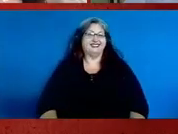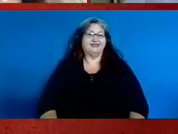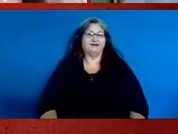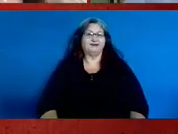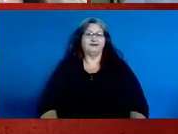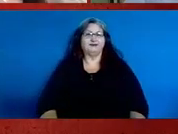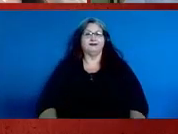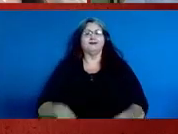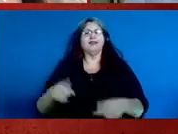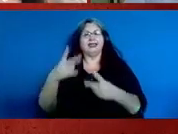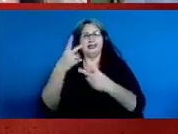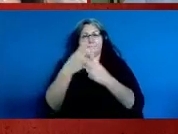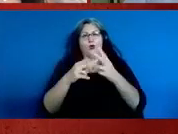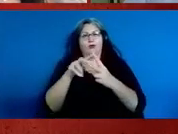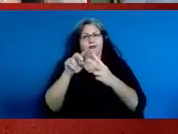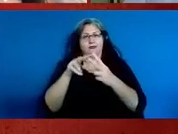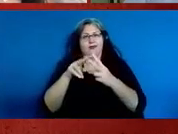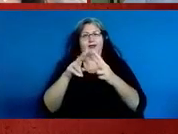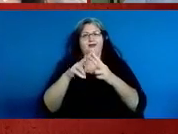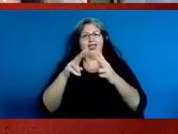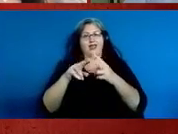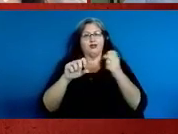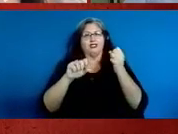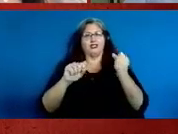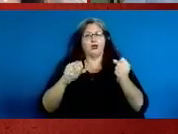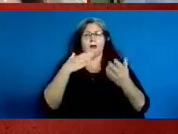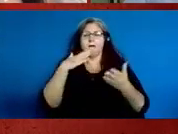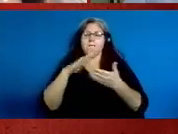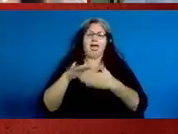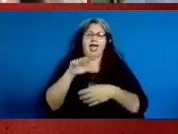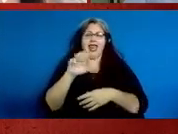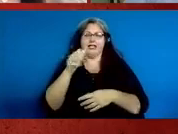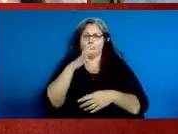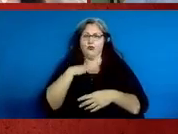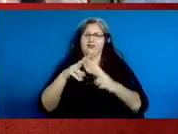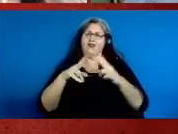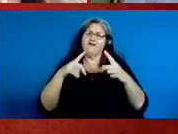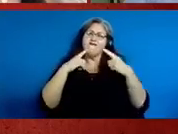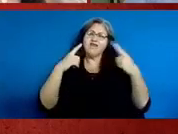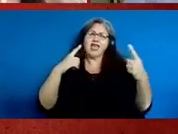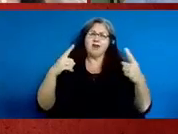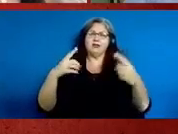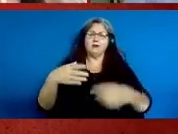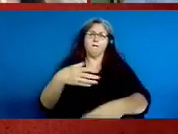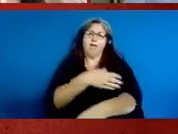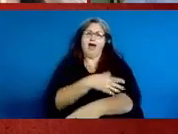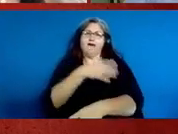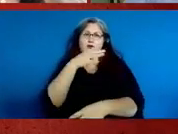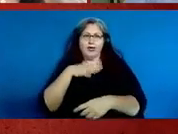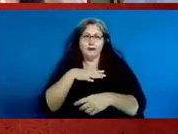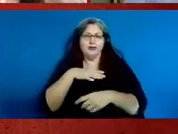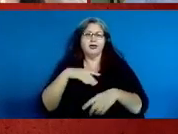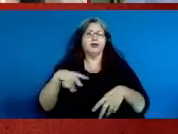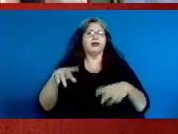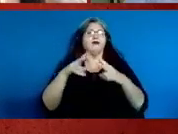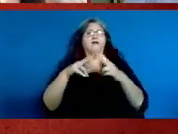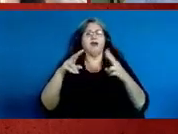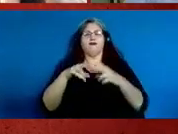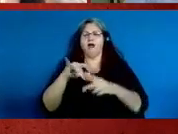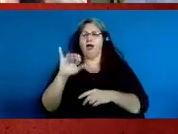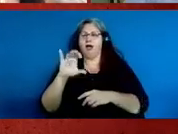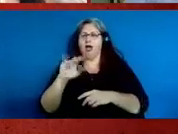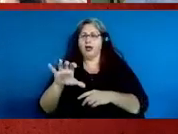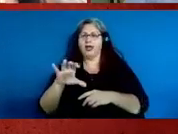They're both very strong, badass women. Very iconic and powerful women. Very iconic and very